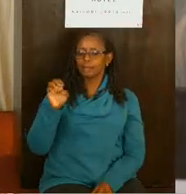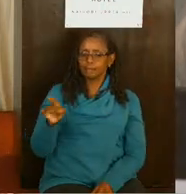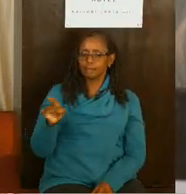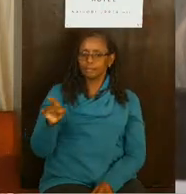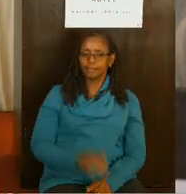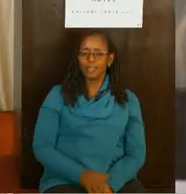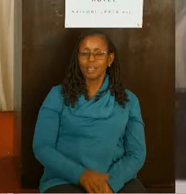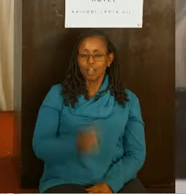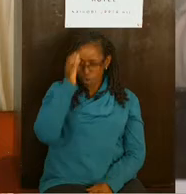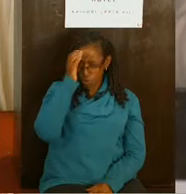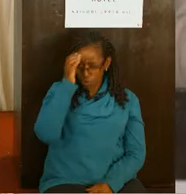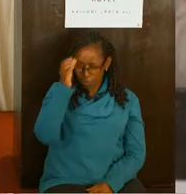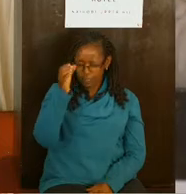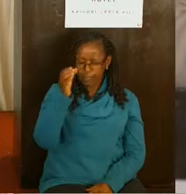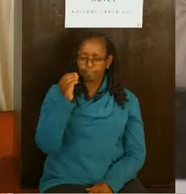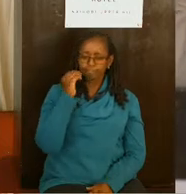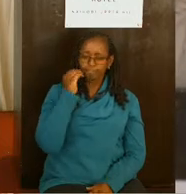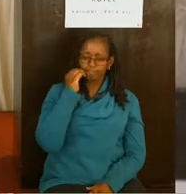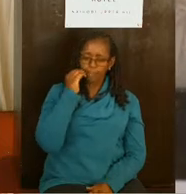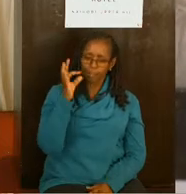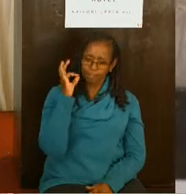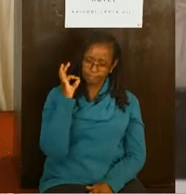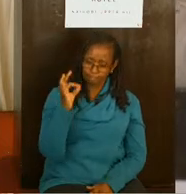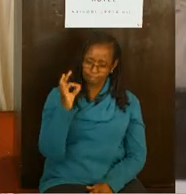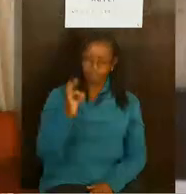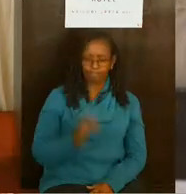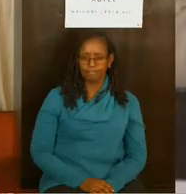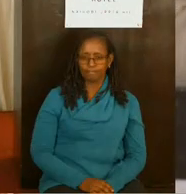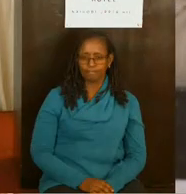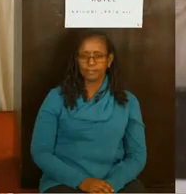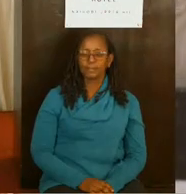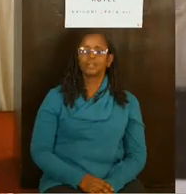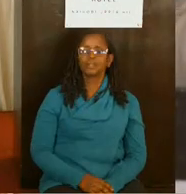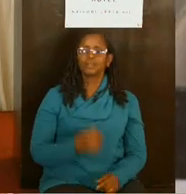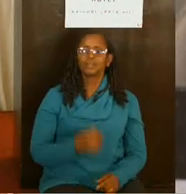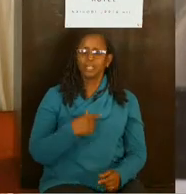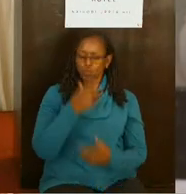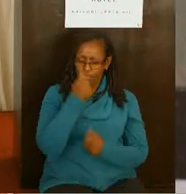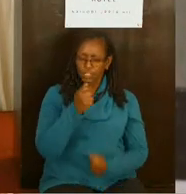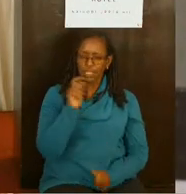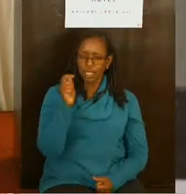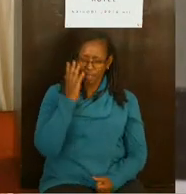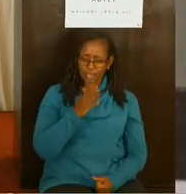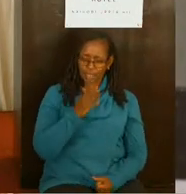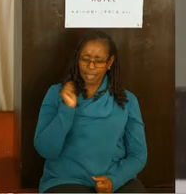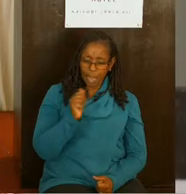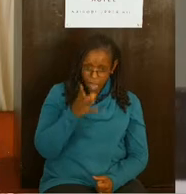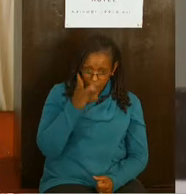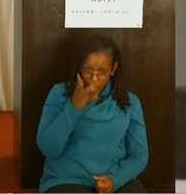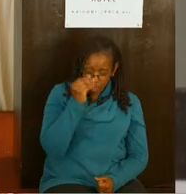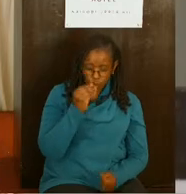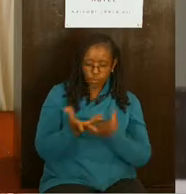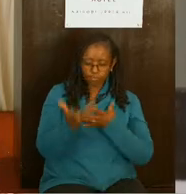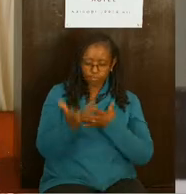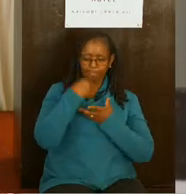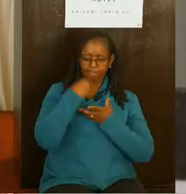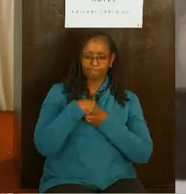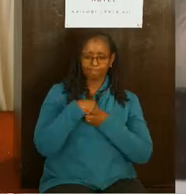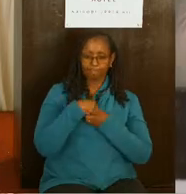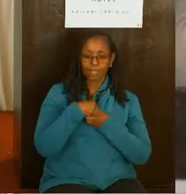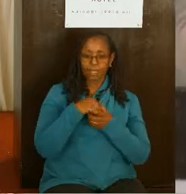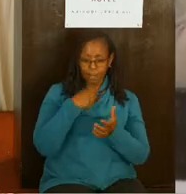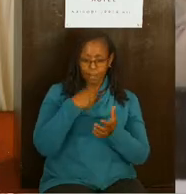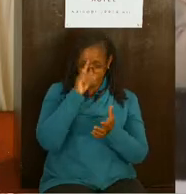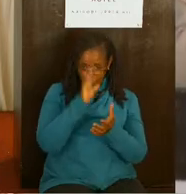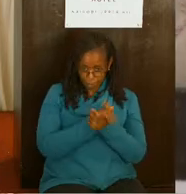attractive concept I wish Kenyans can actually learn to adopt and I want to believe the journey that this conversation